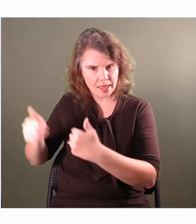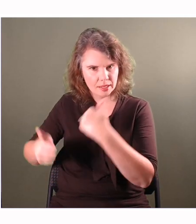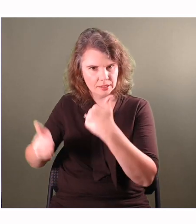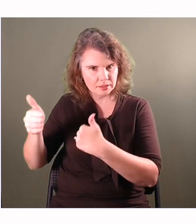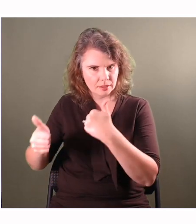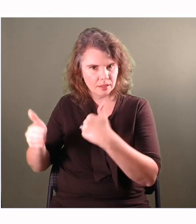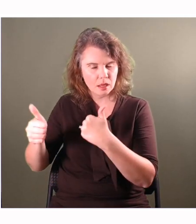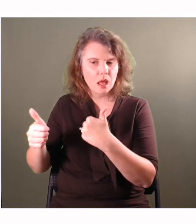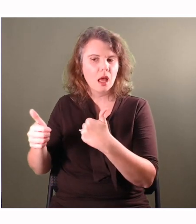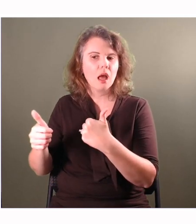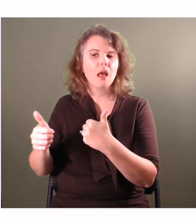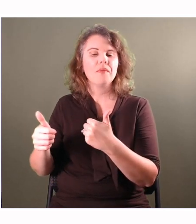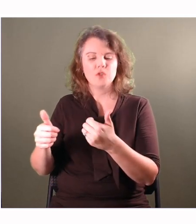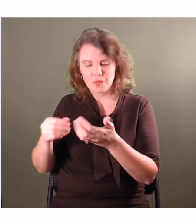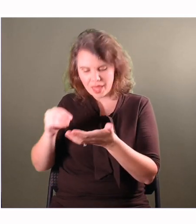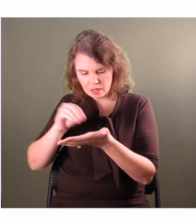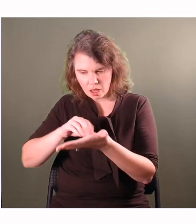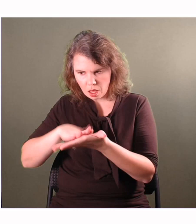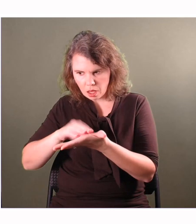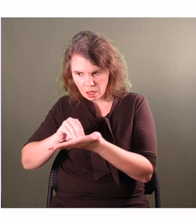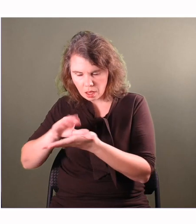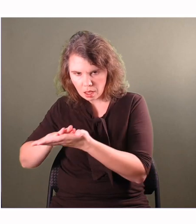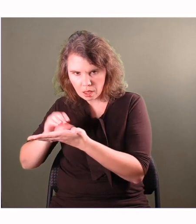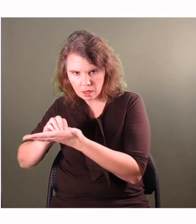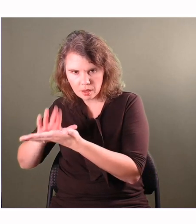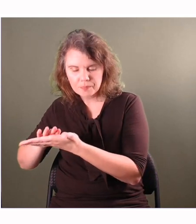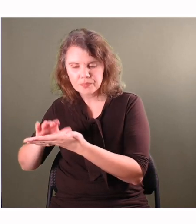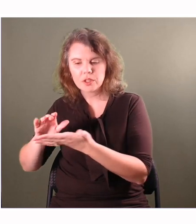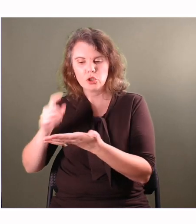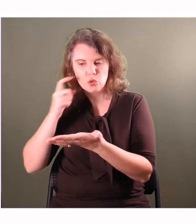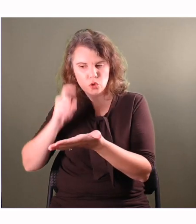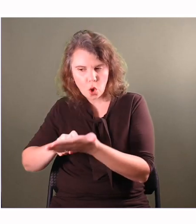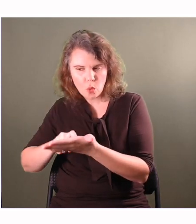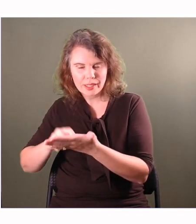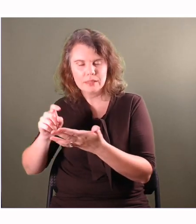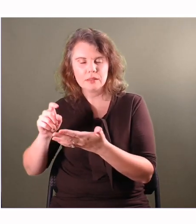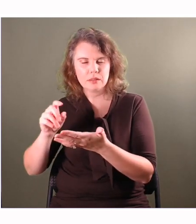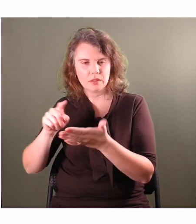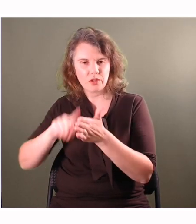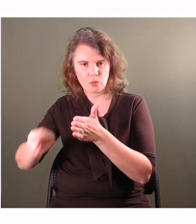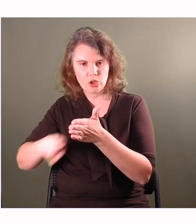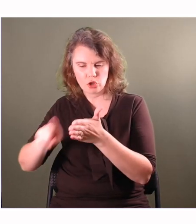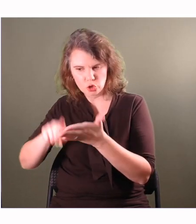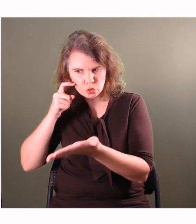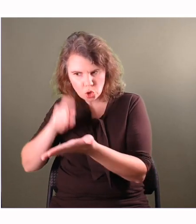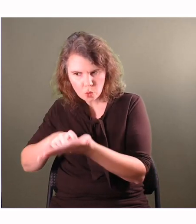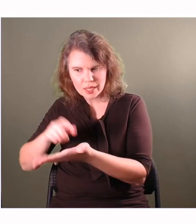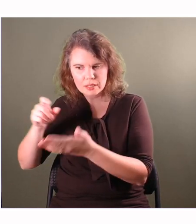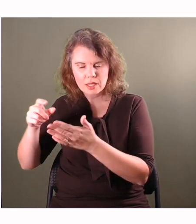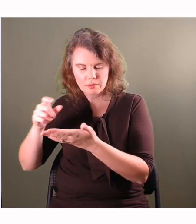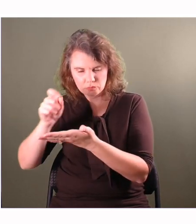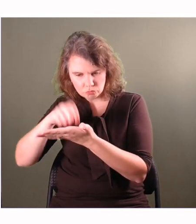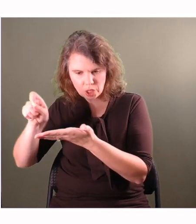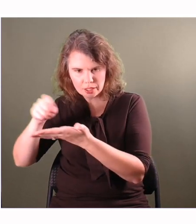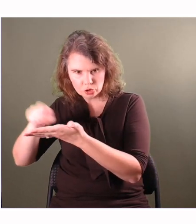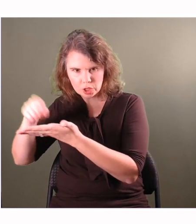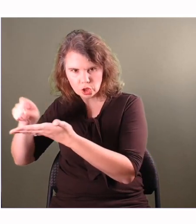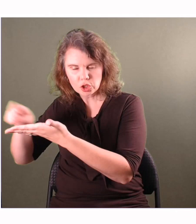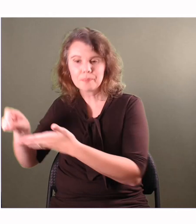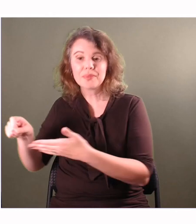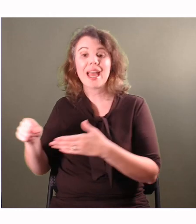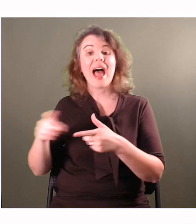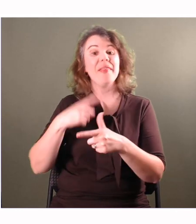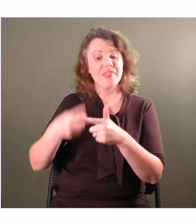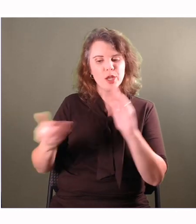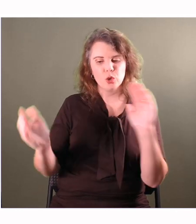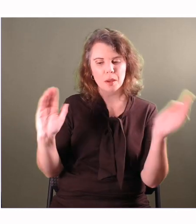track of is whether F as an onset moves to another onset position to obey the new rule. And then finally,